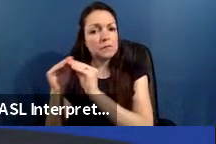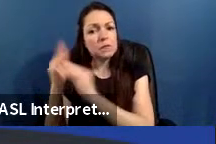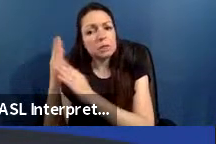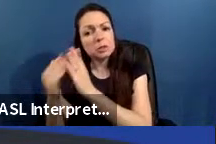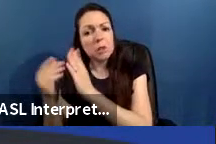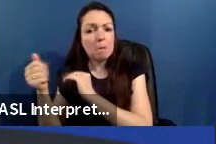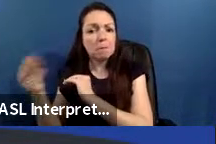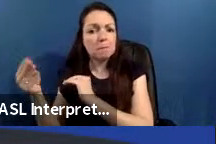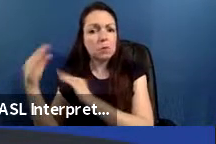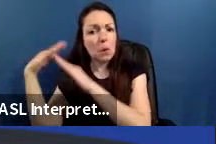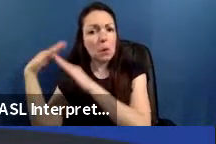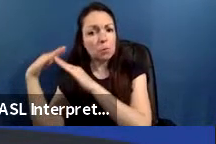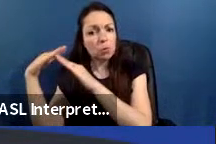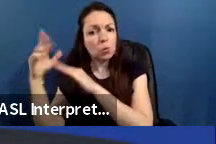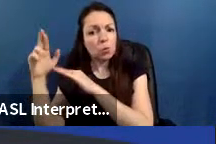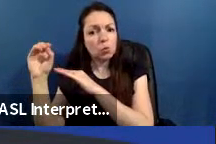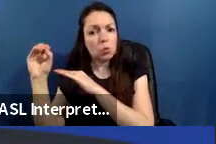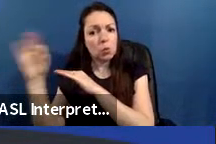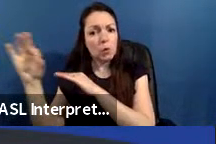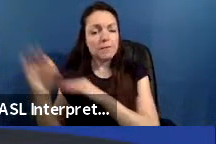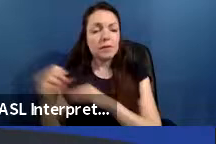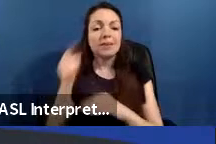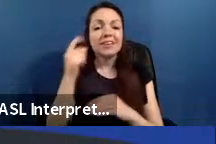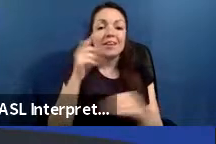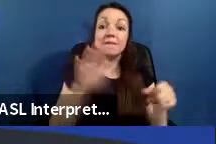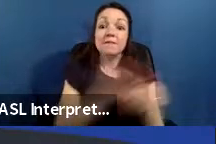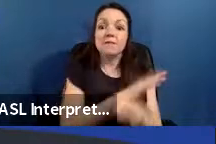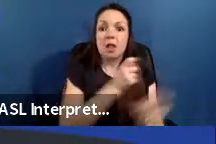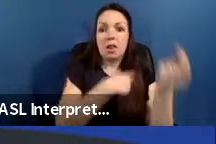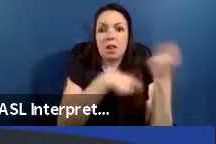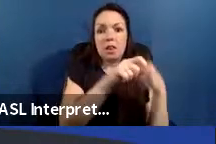would be done by capital.